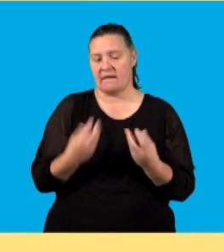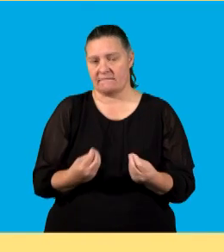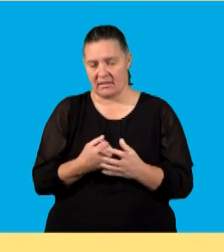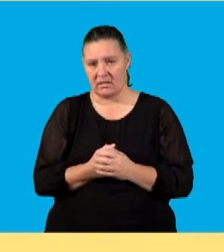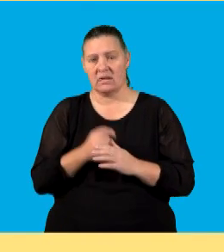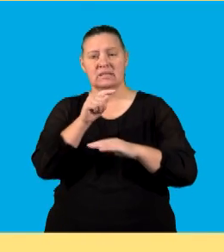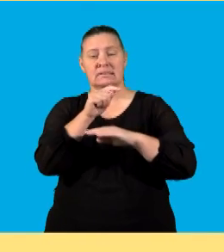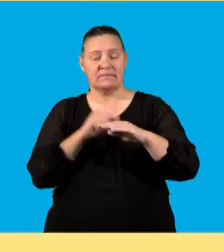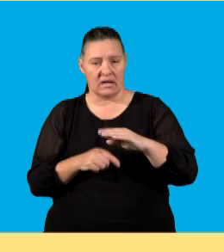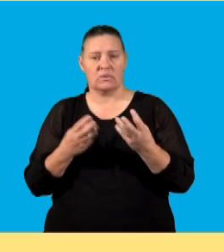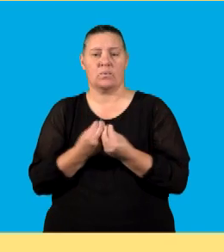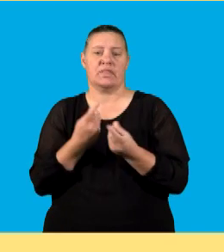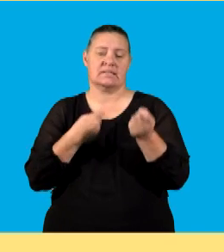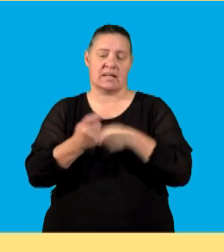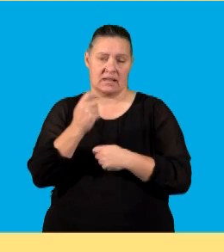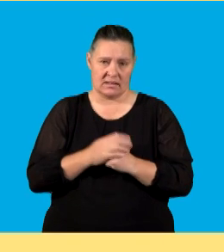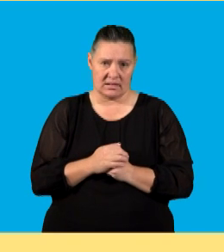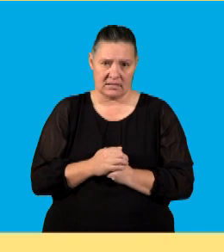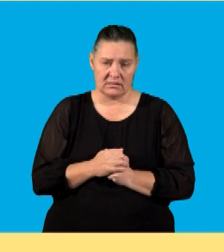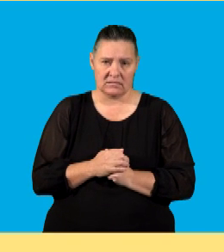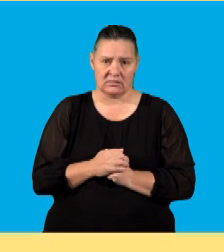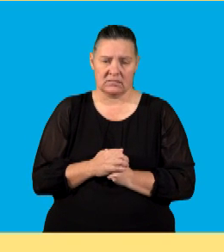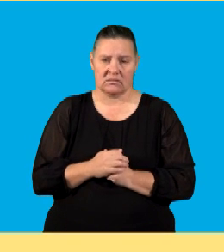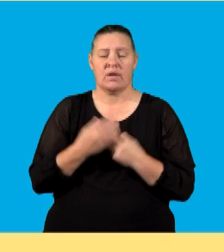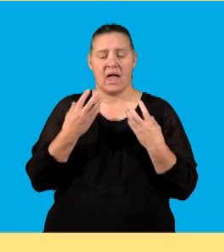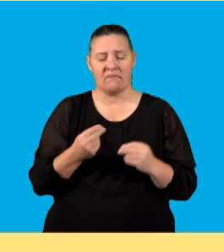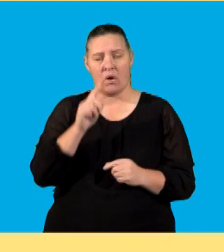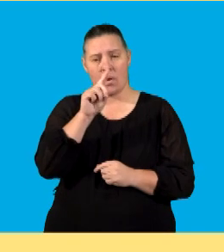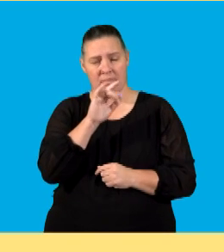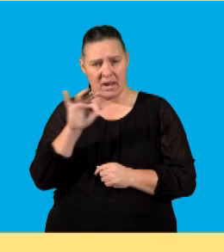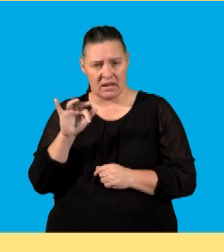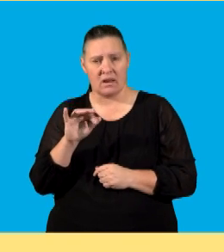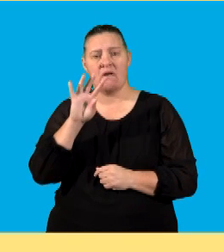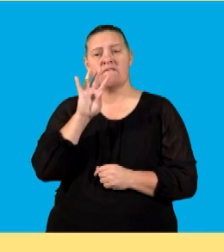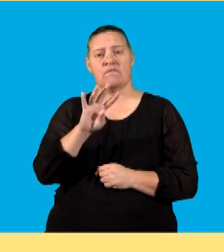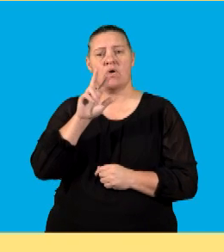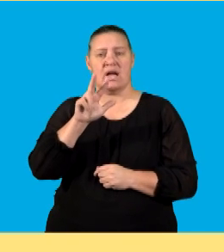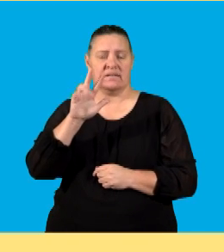Yes, indeed. We divided with our sales. So I'll come here, I have my